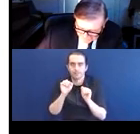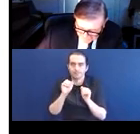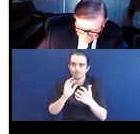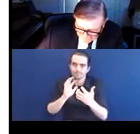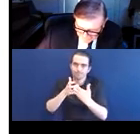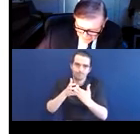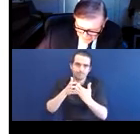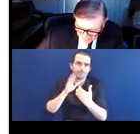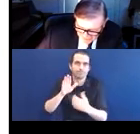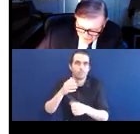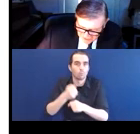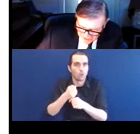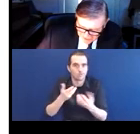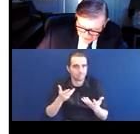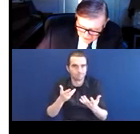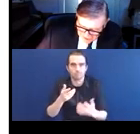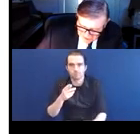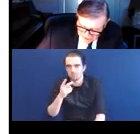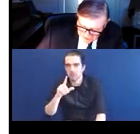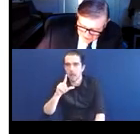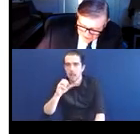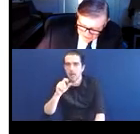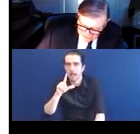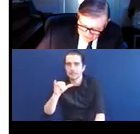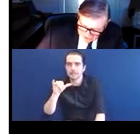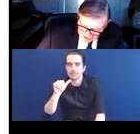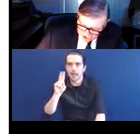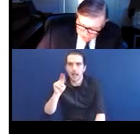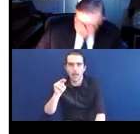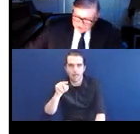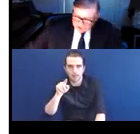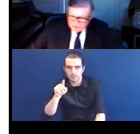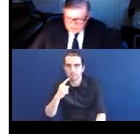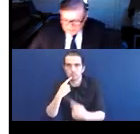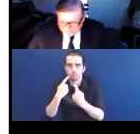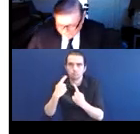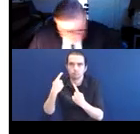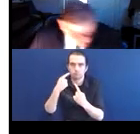disability. I'm just going to whiz down a bit. We've got any solutions?